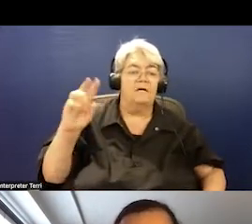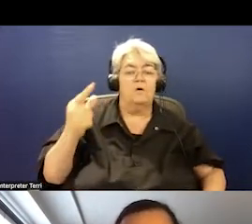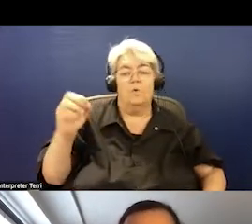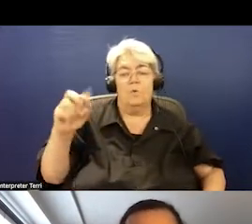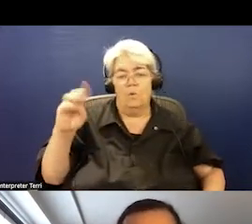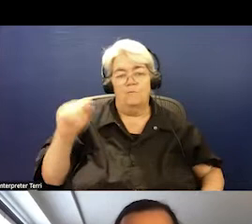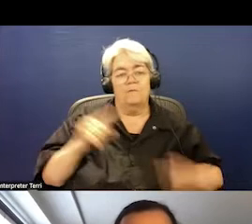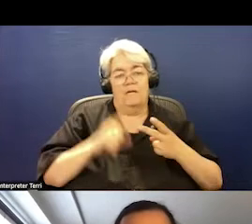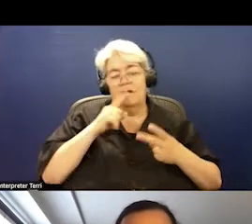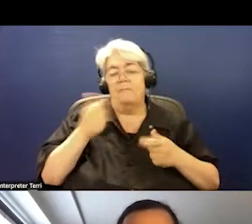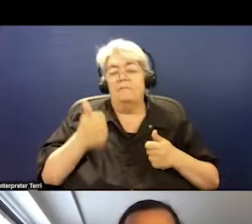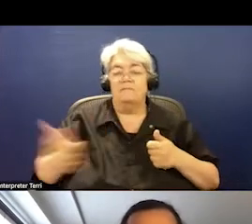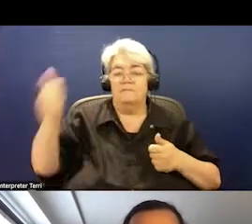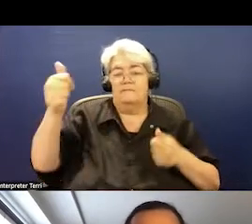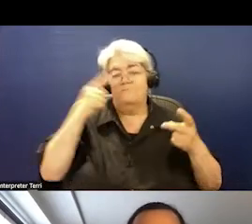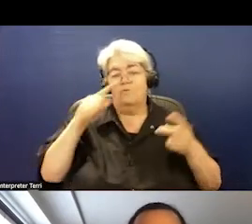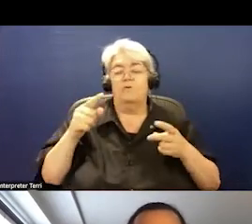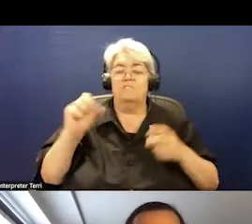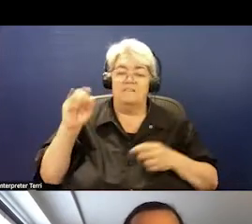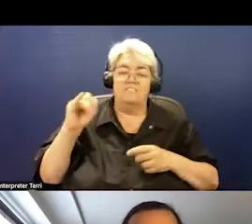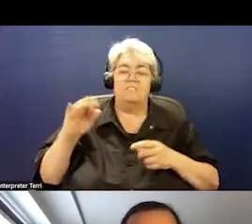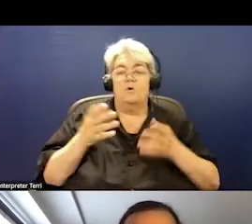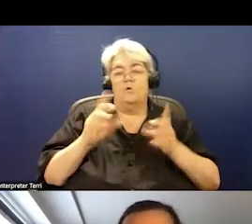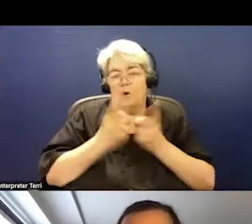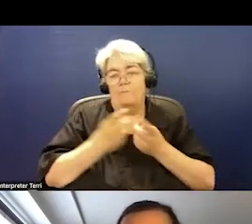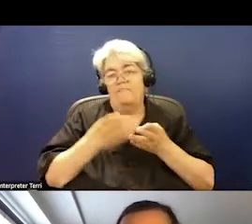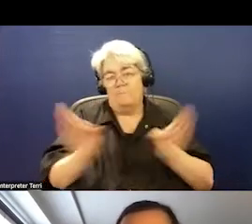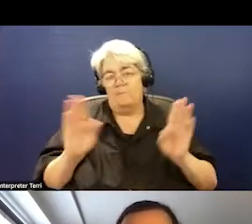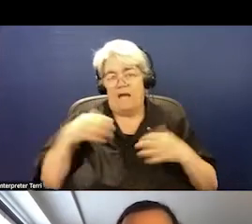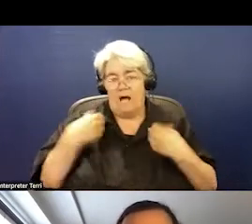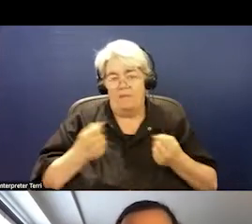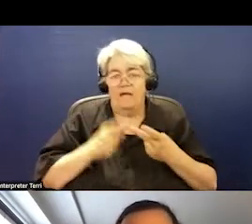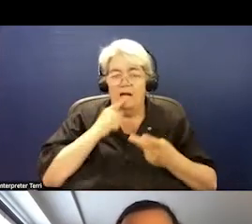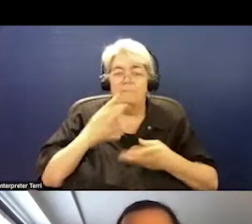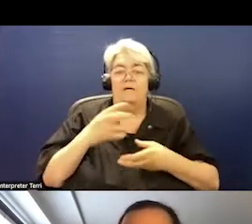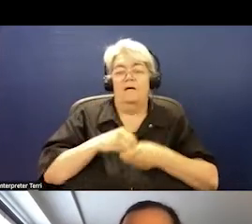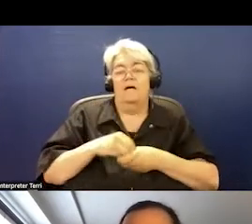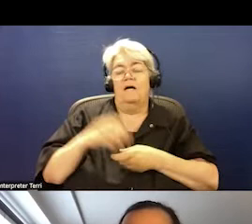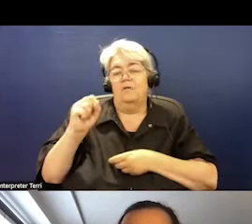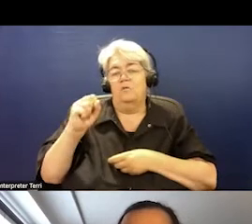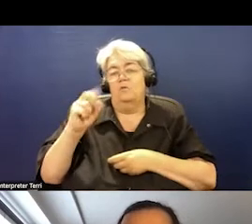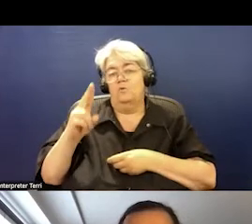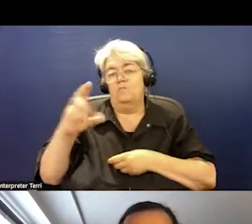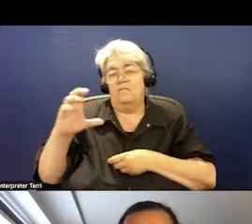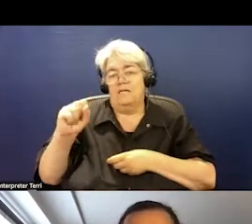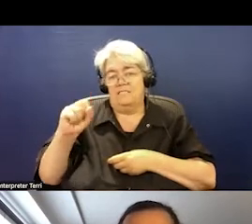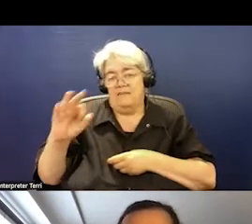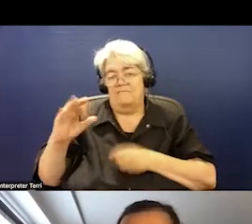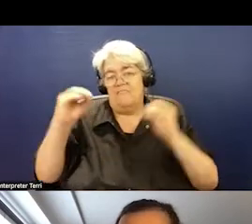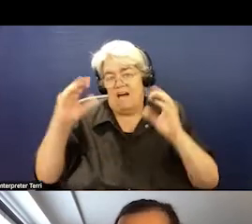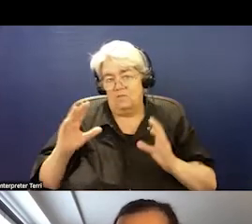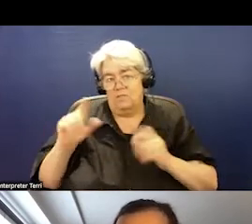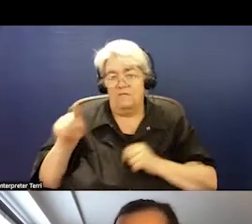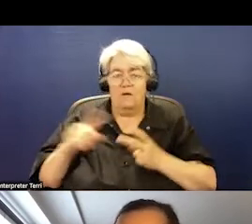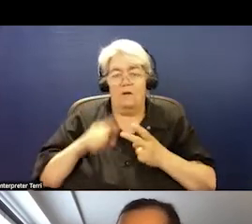San Francisco Department of Public Health. I'm also on volunteer faculty at UCSF, and I'm going to be presenting today on